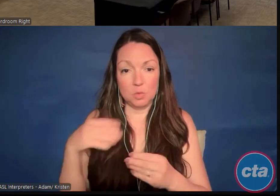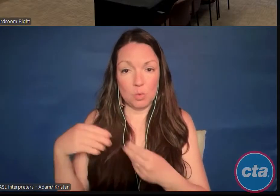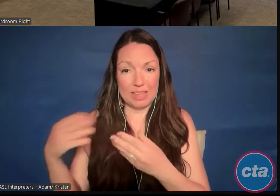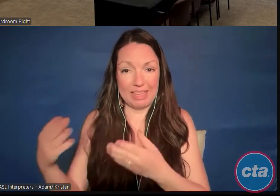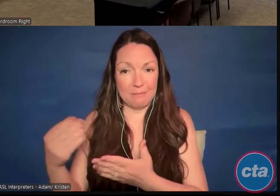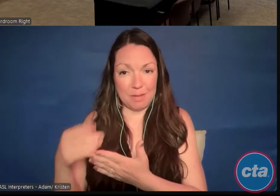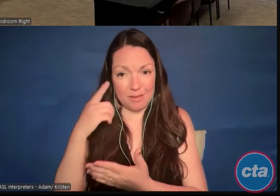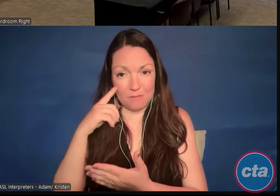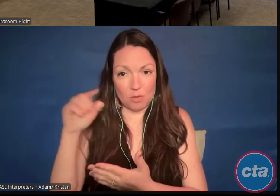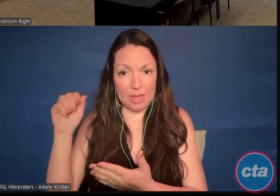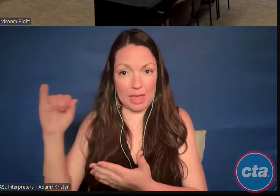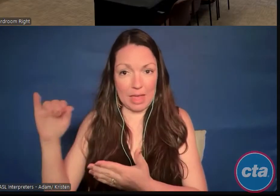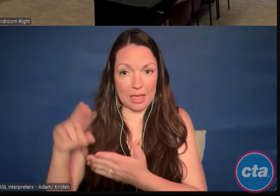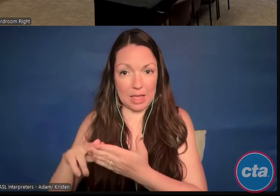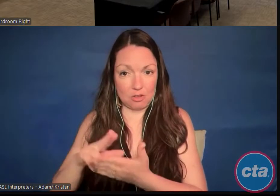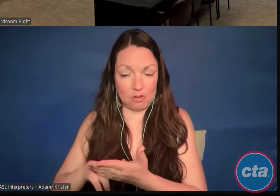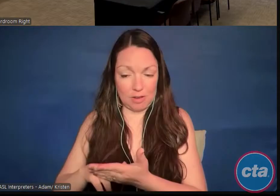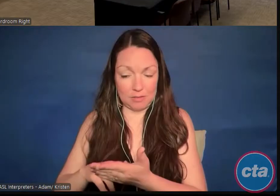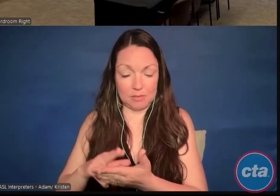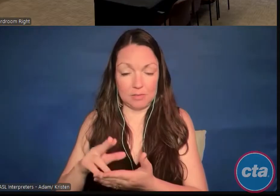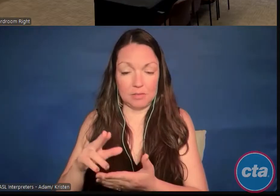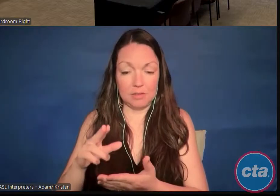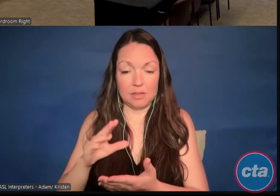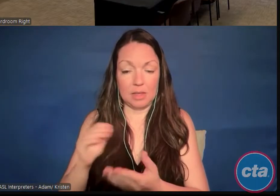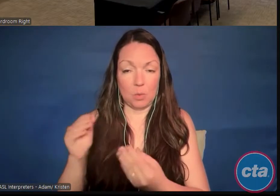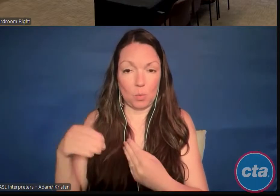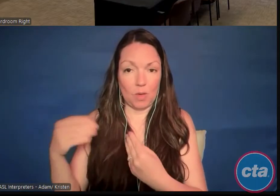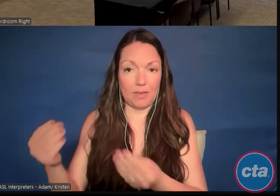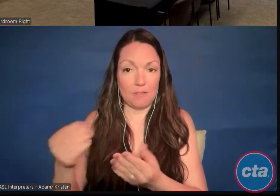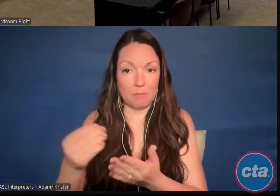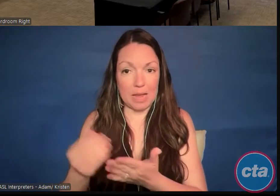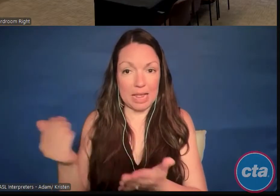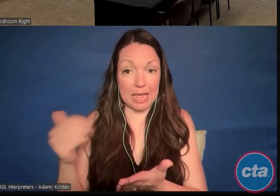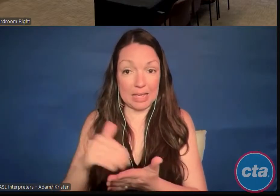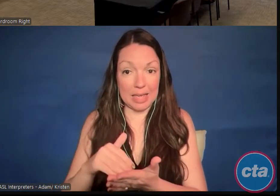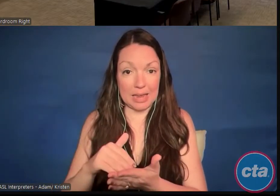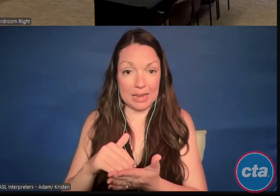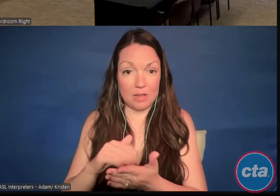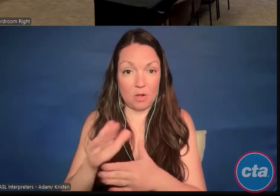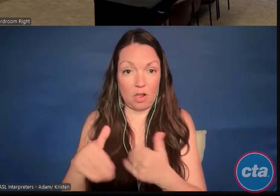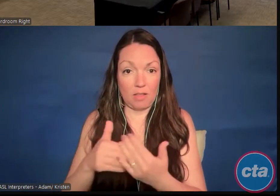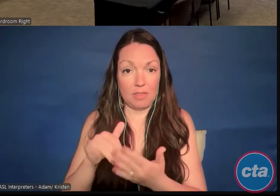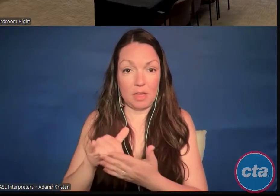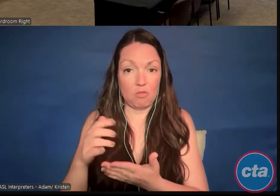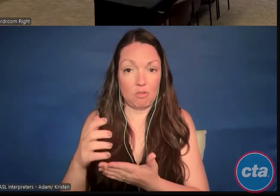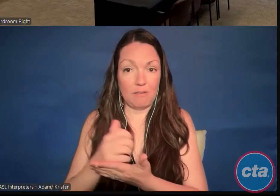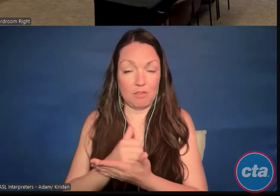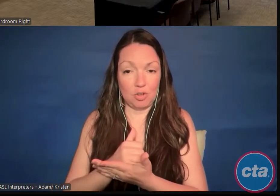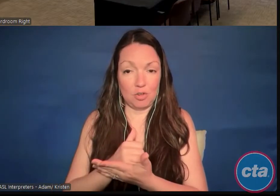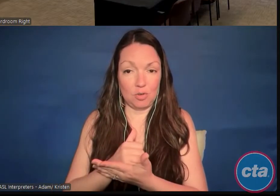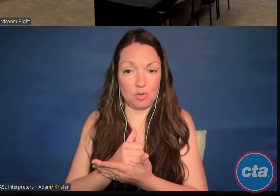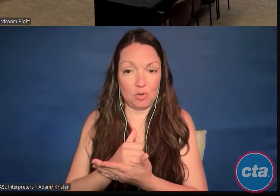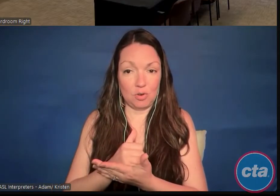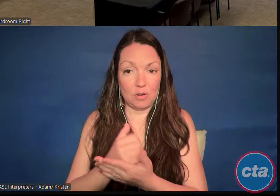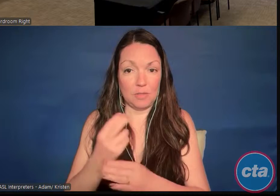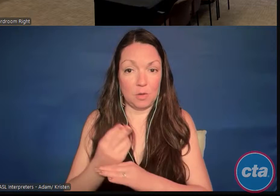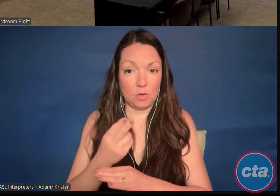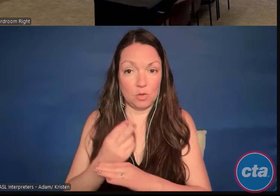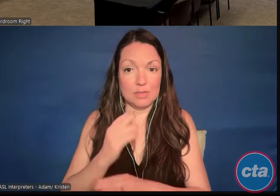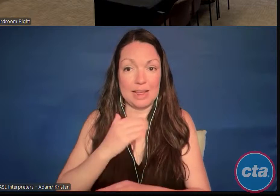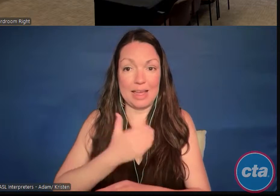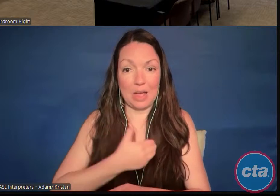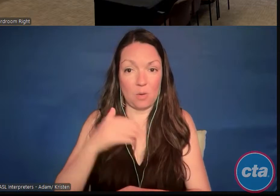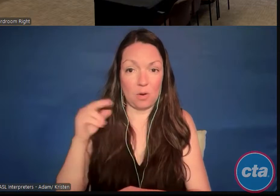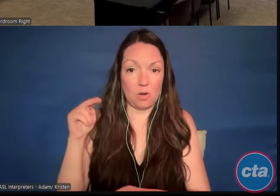an AI contract. And then we're giving money away again because all of that revenue that's coming, that's using our Novas